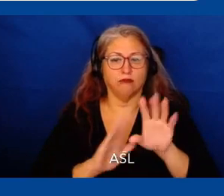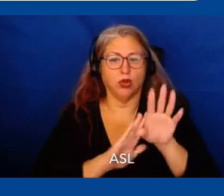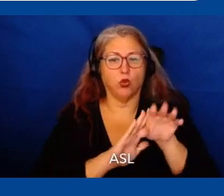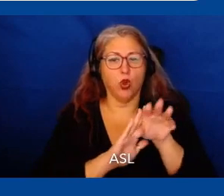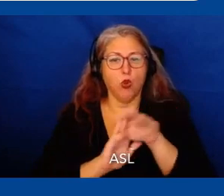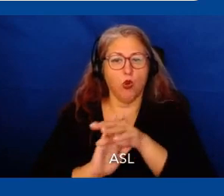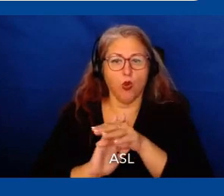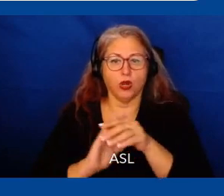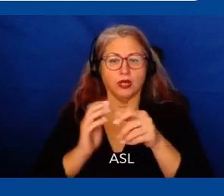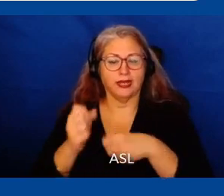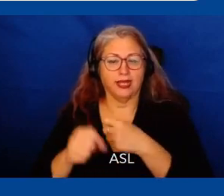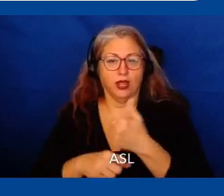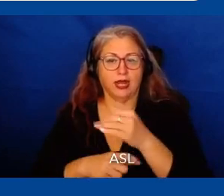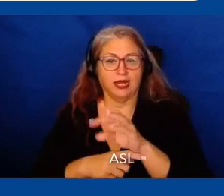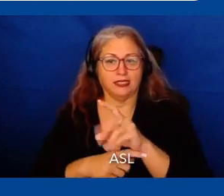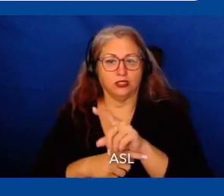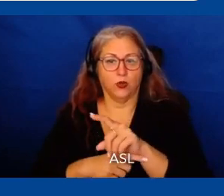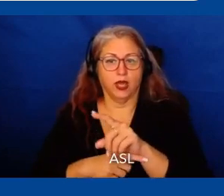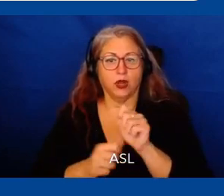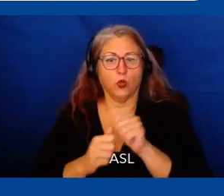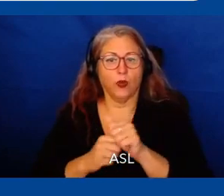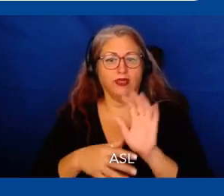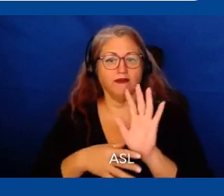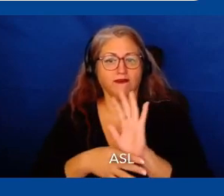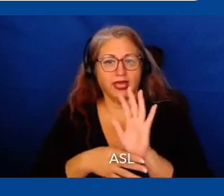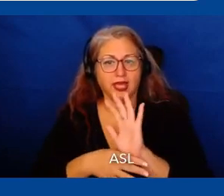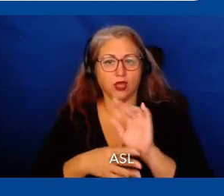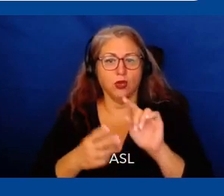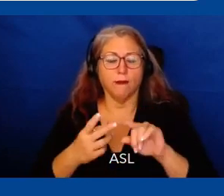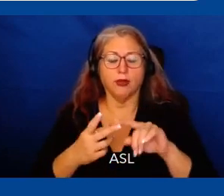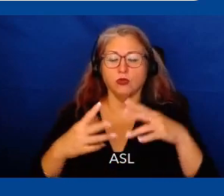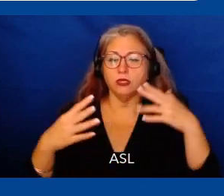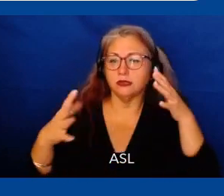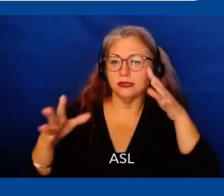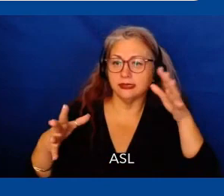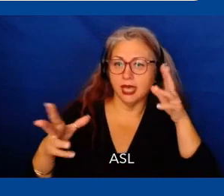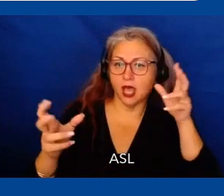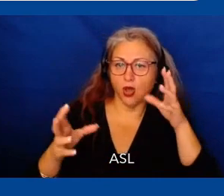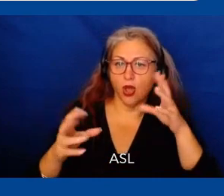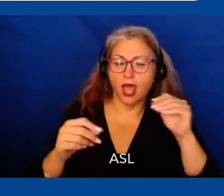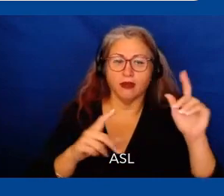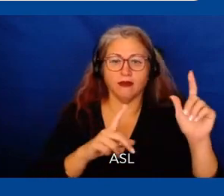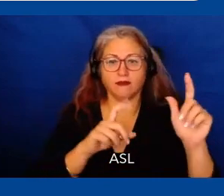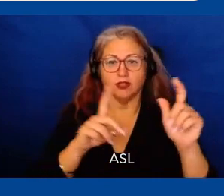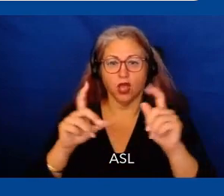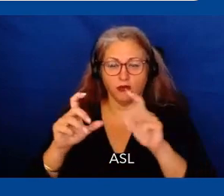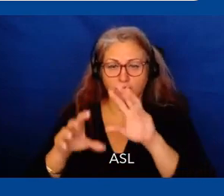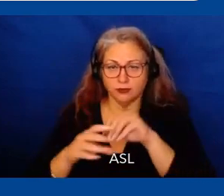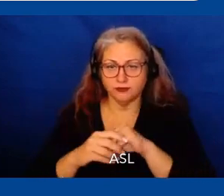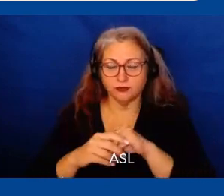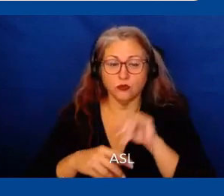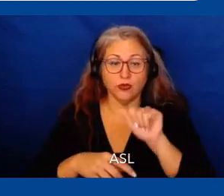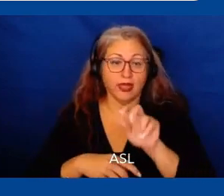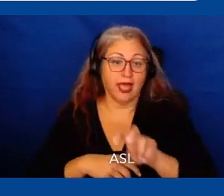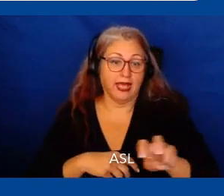in 1961 in the form of film, in the form of sound, in the form of photography. So the expedition really produced like a